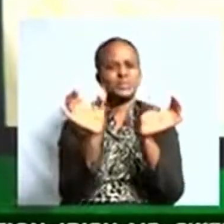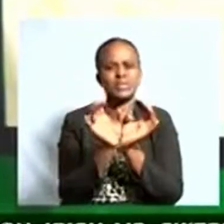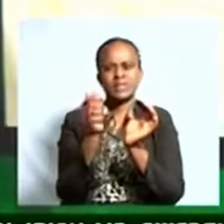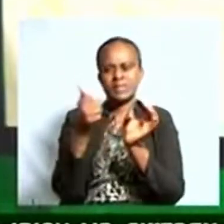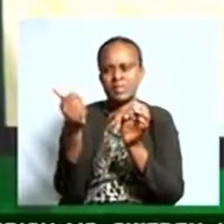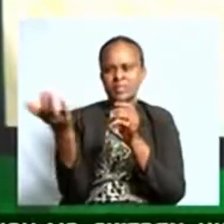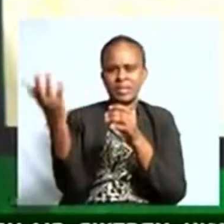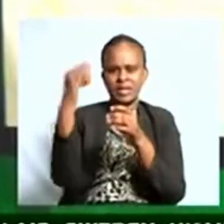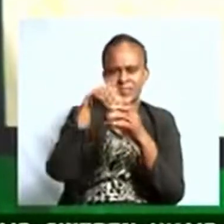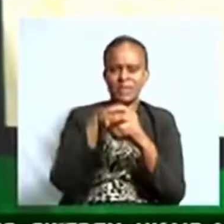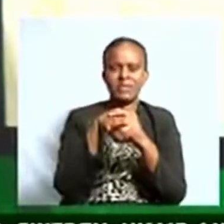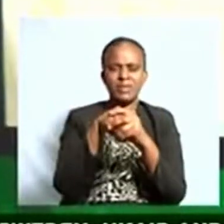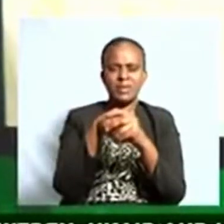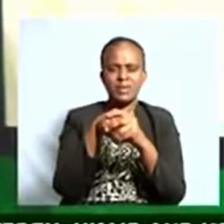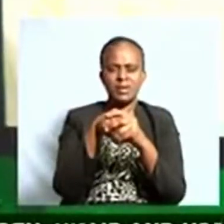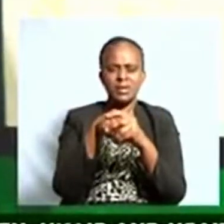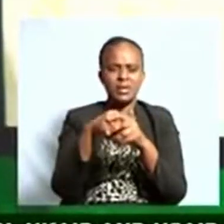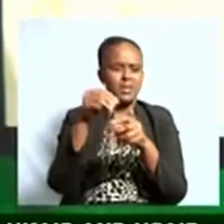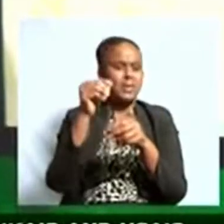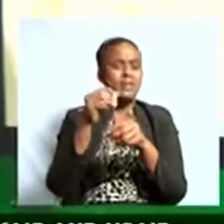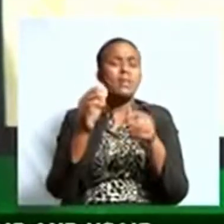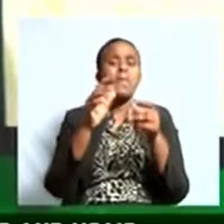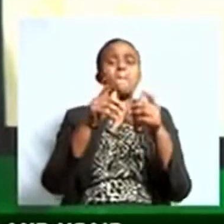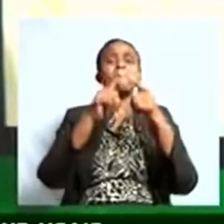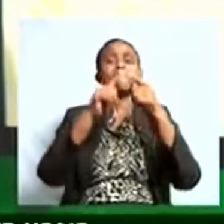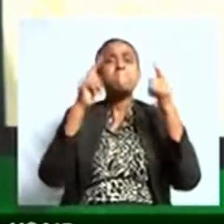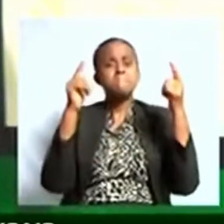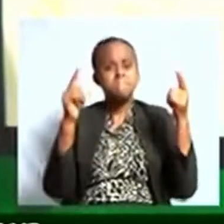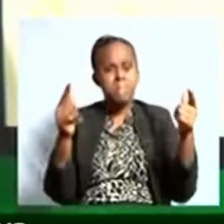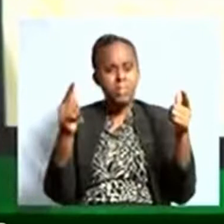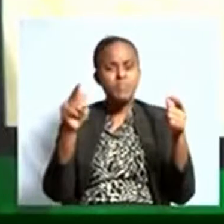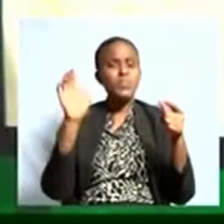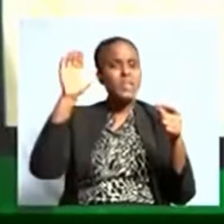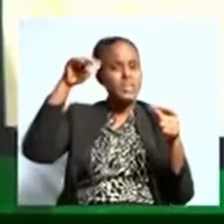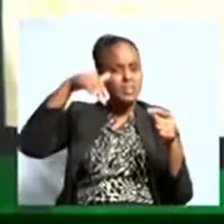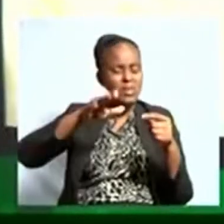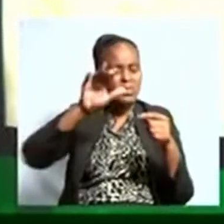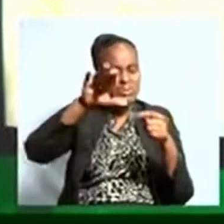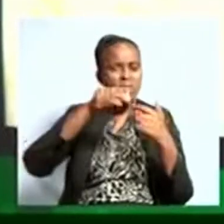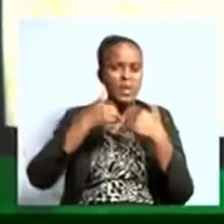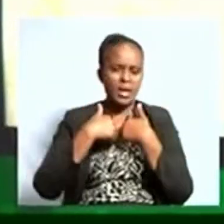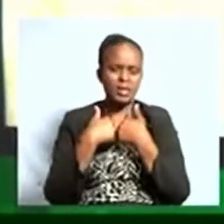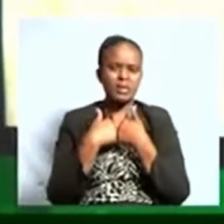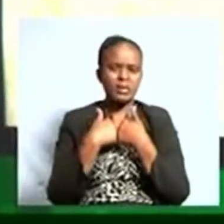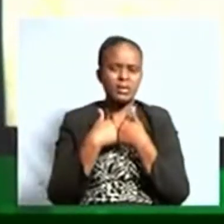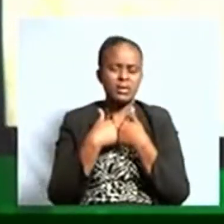came in, historical mountains, not heaps. We're talking about mountains. We had